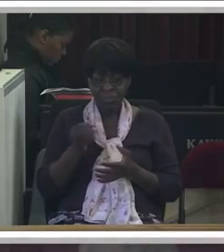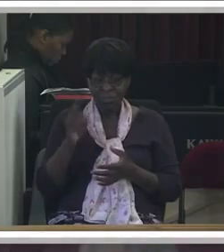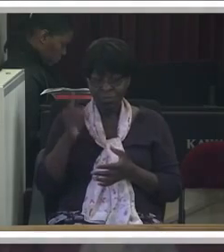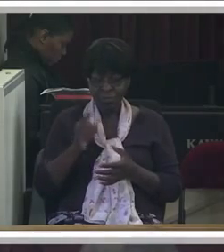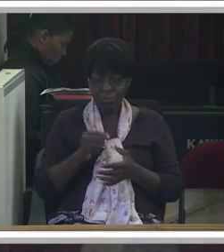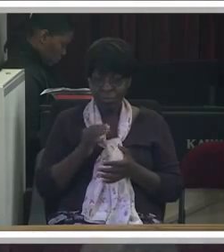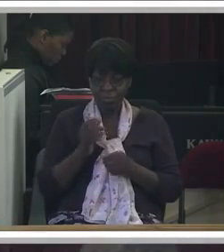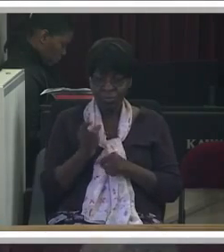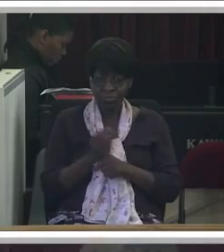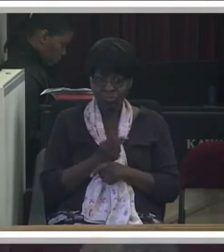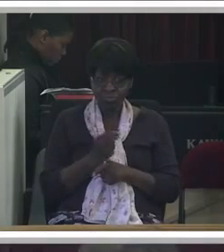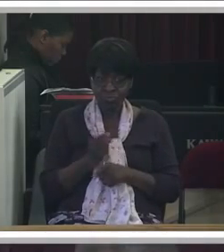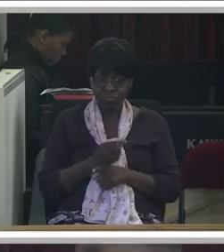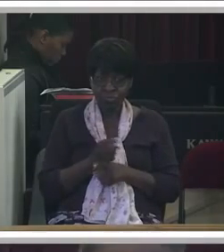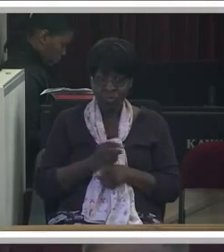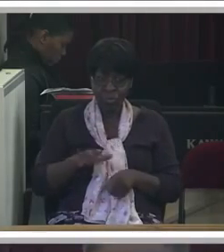promises.